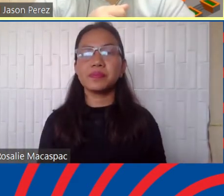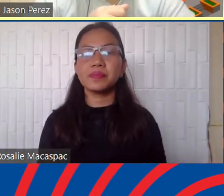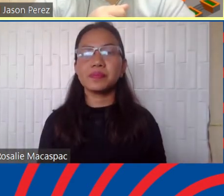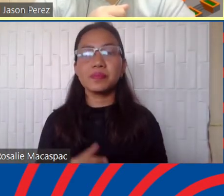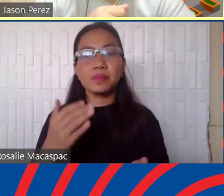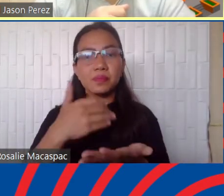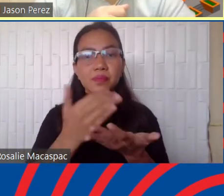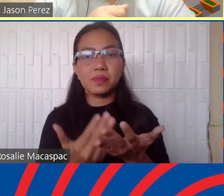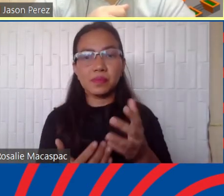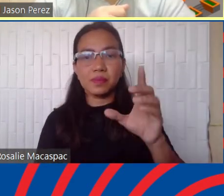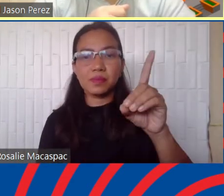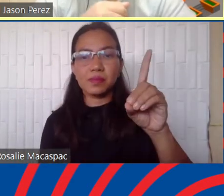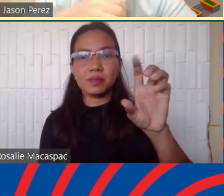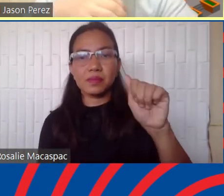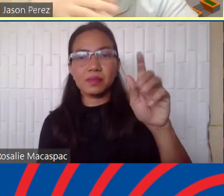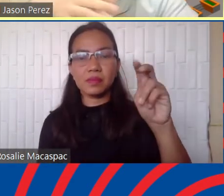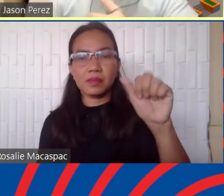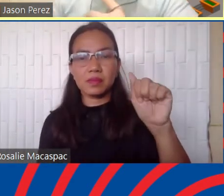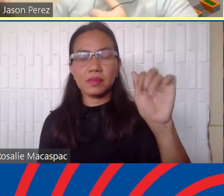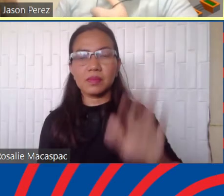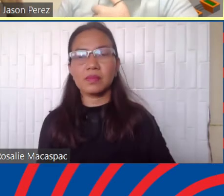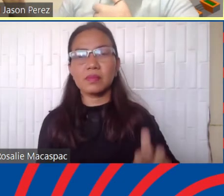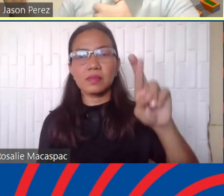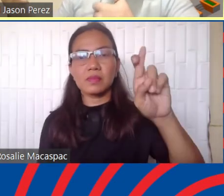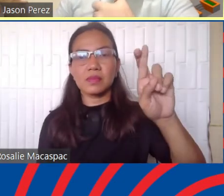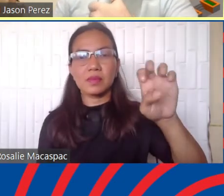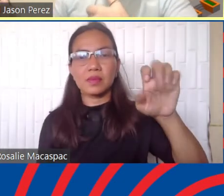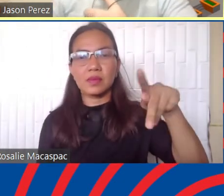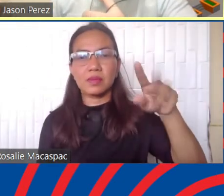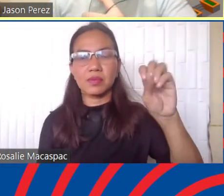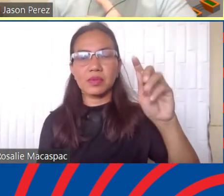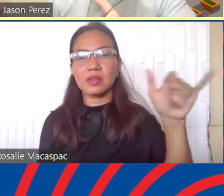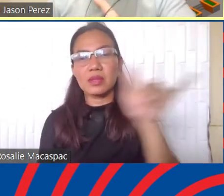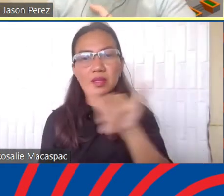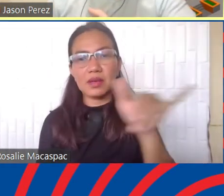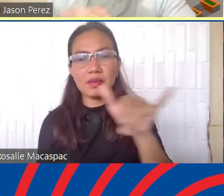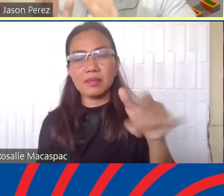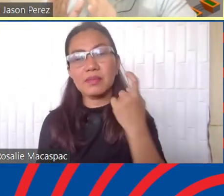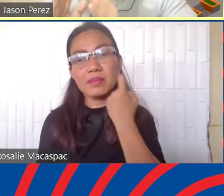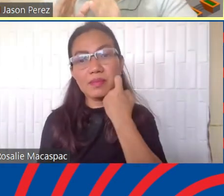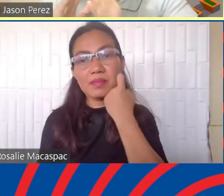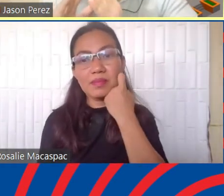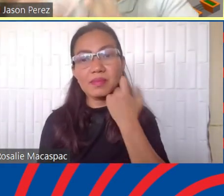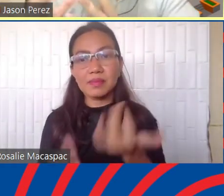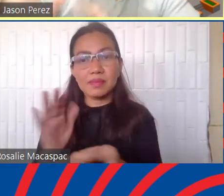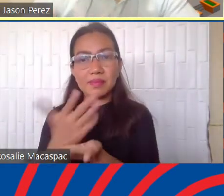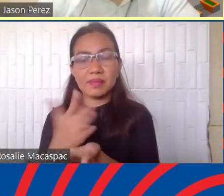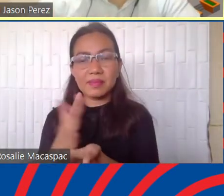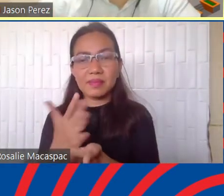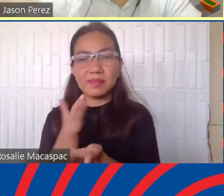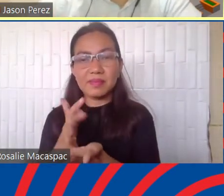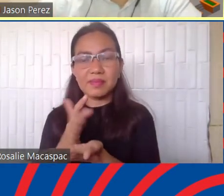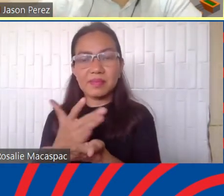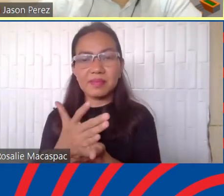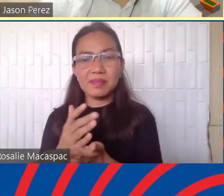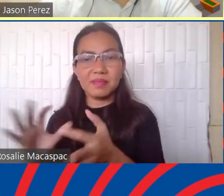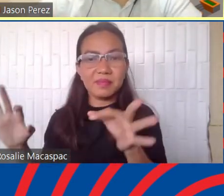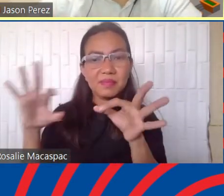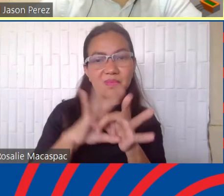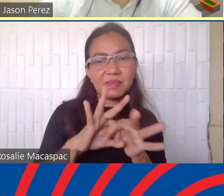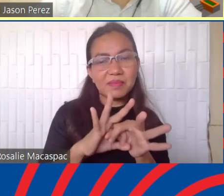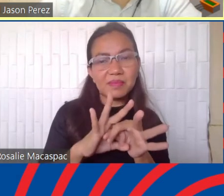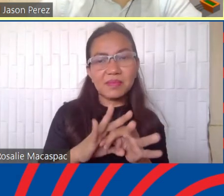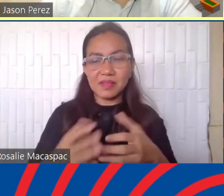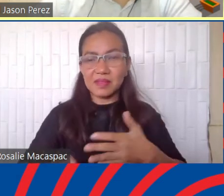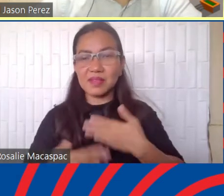Some data repositories that are similar to what I've shown earlier, I would be happy to